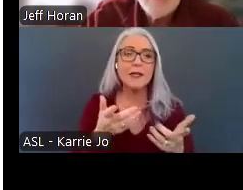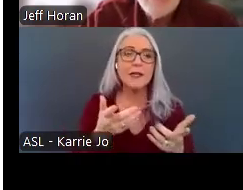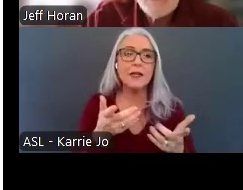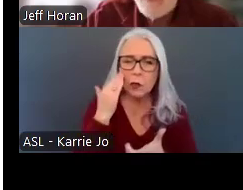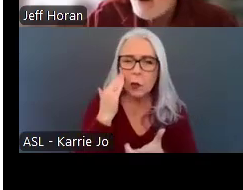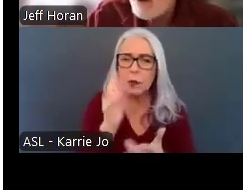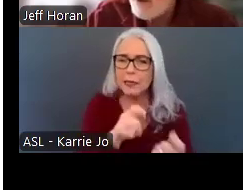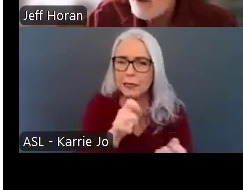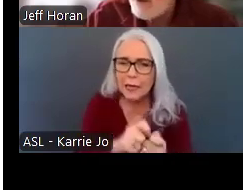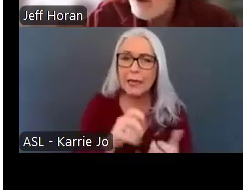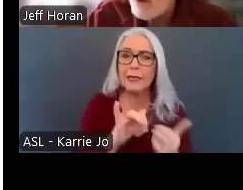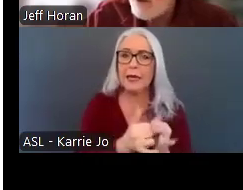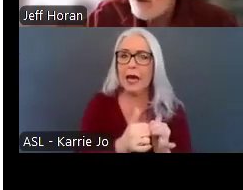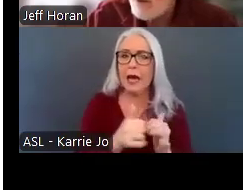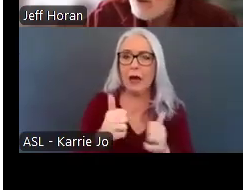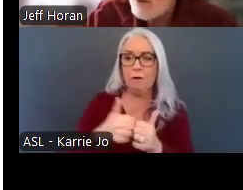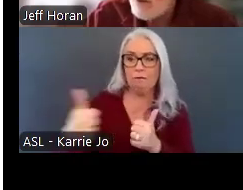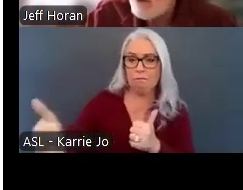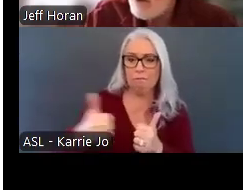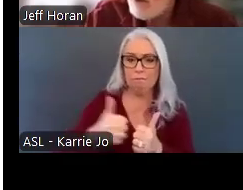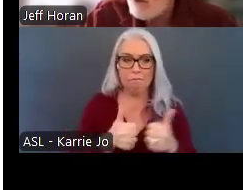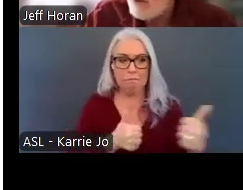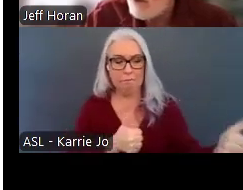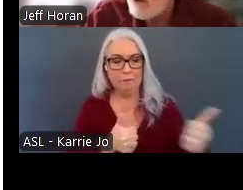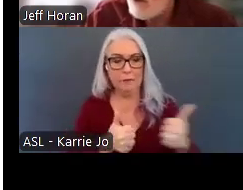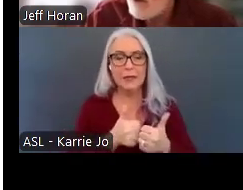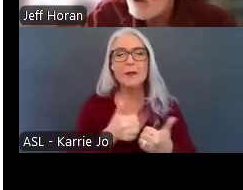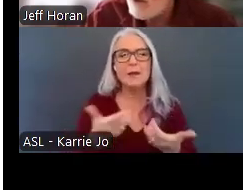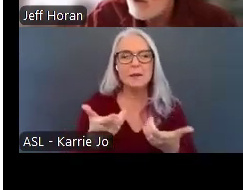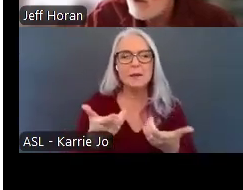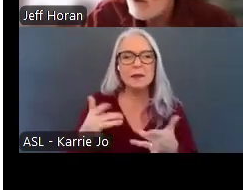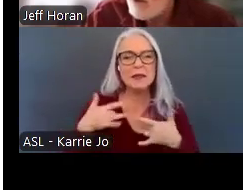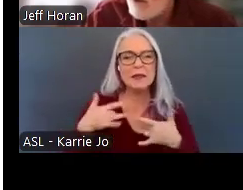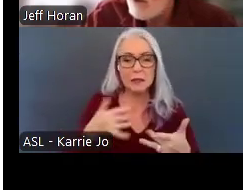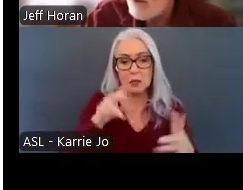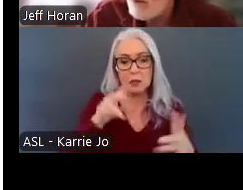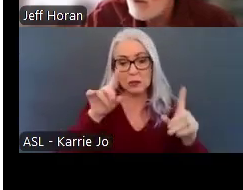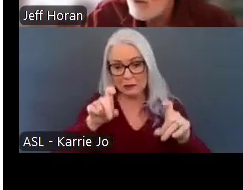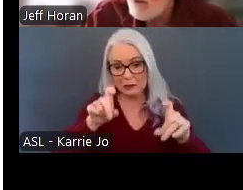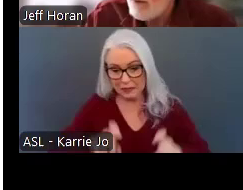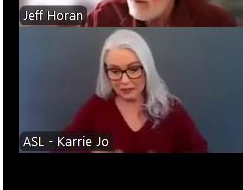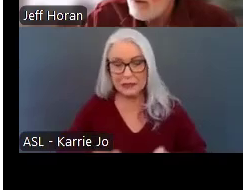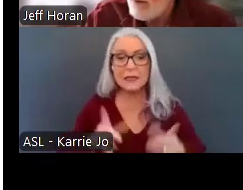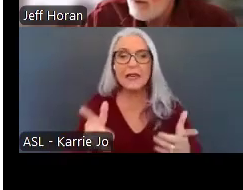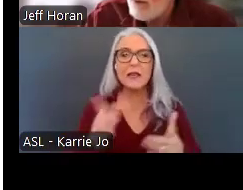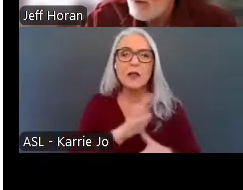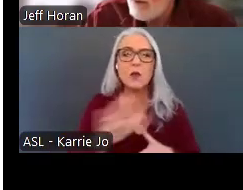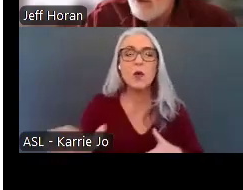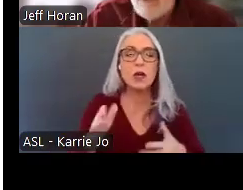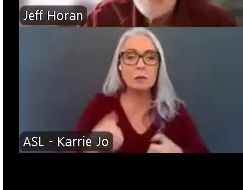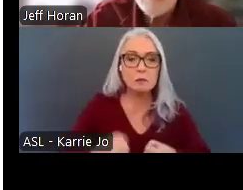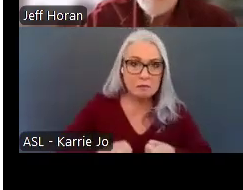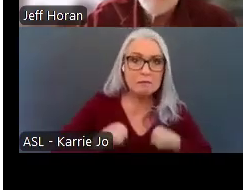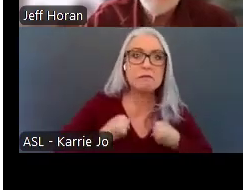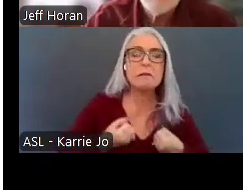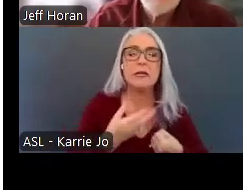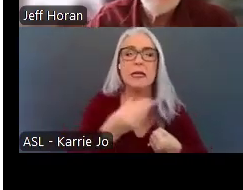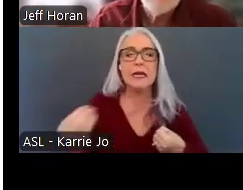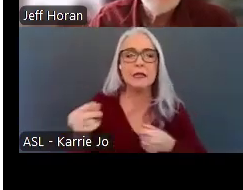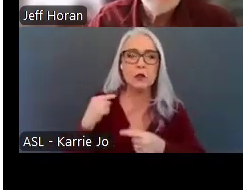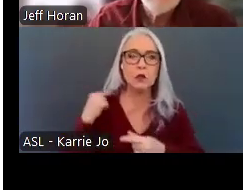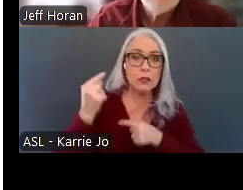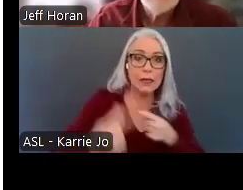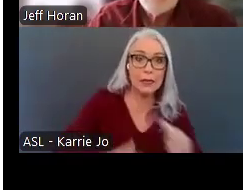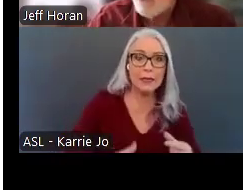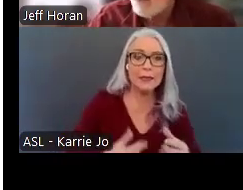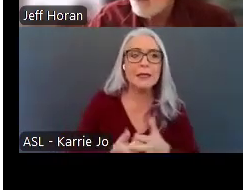far seed can be moved based on common garden studies. We understand their population genetics. So we have 13 species profiled, 10